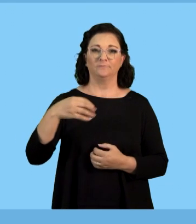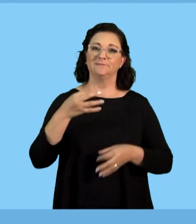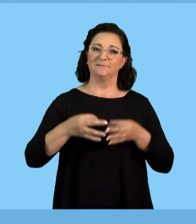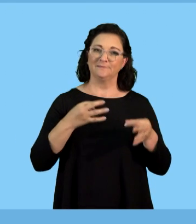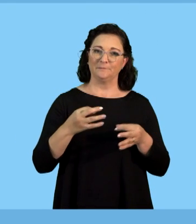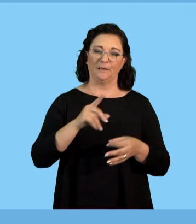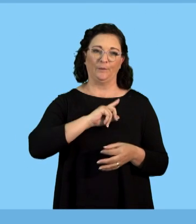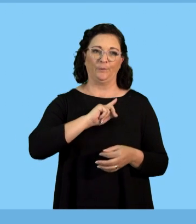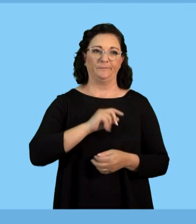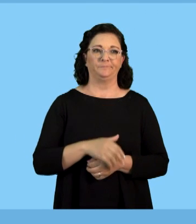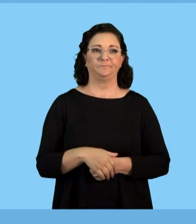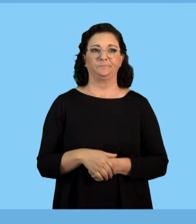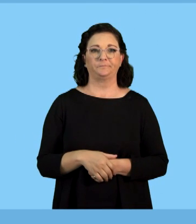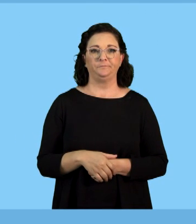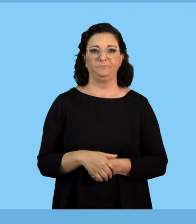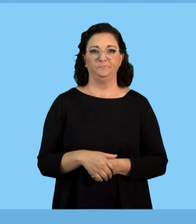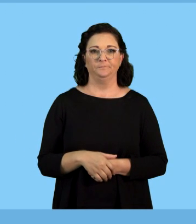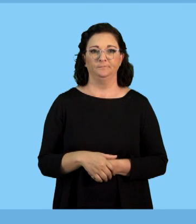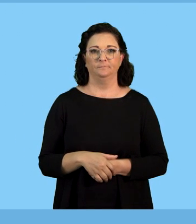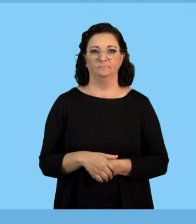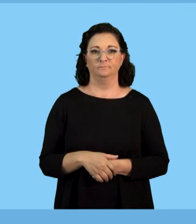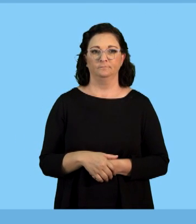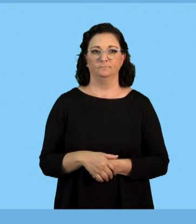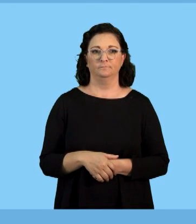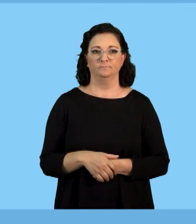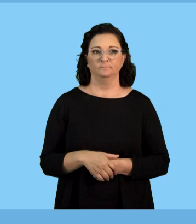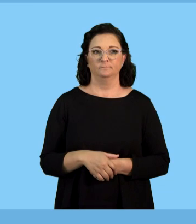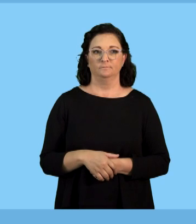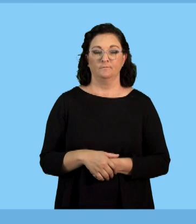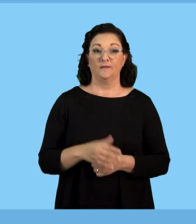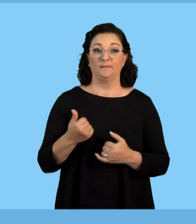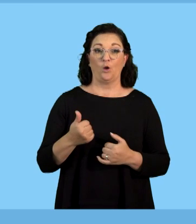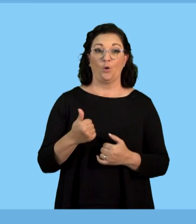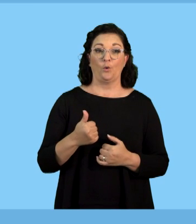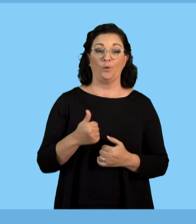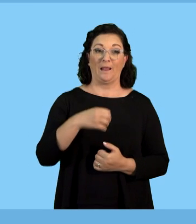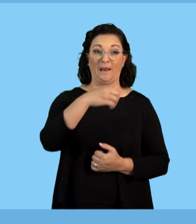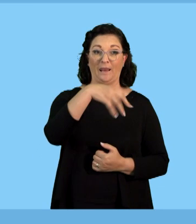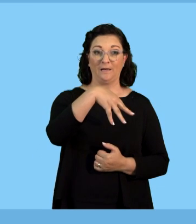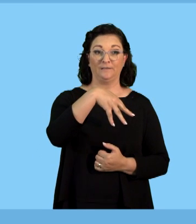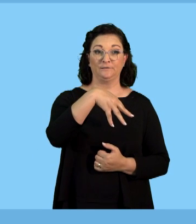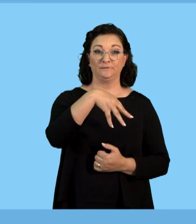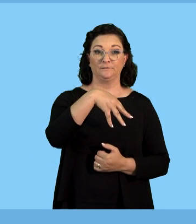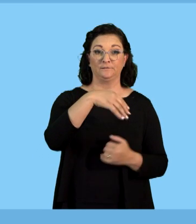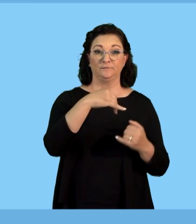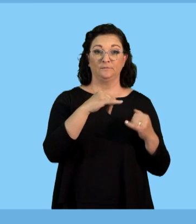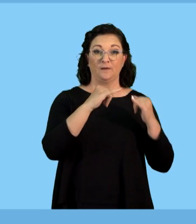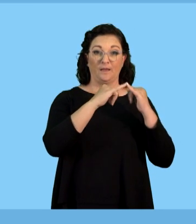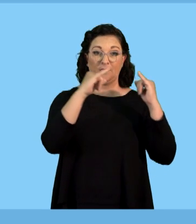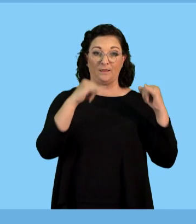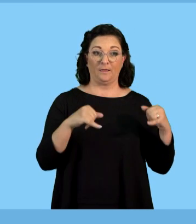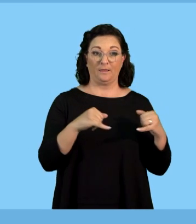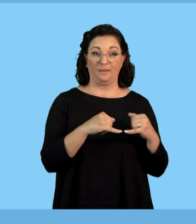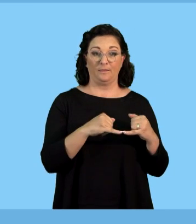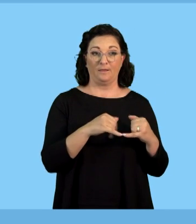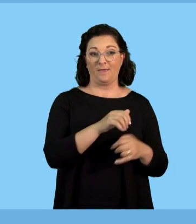explain our choices, why we are saying that. Now, these light bulbs are connected. So this one, we